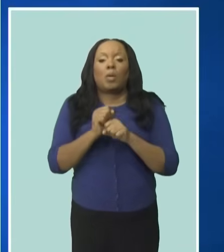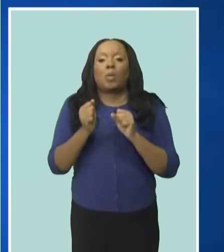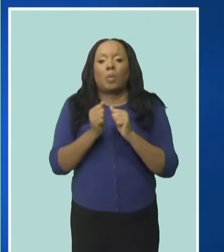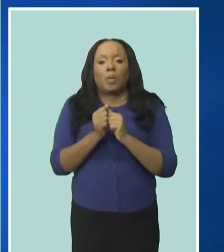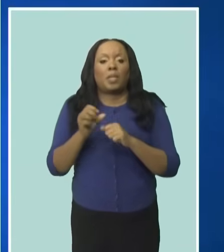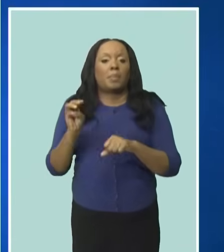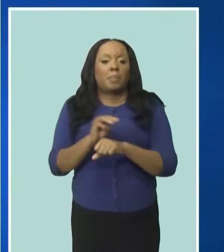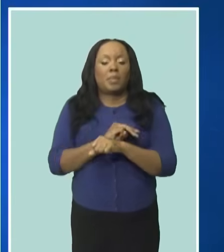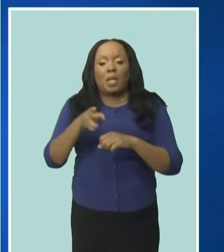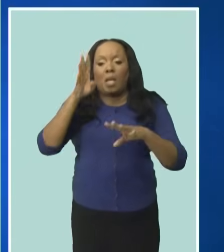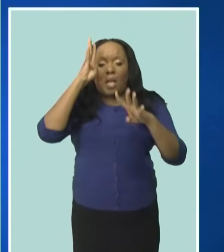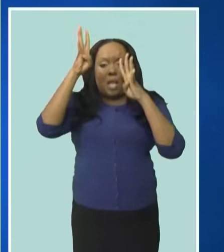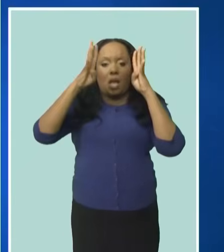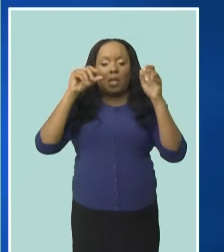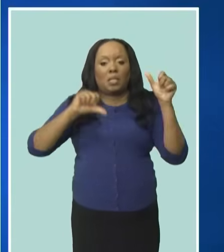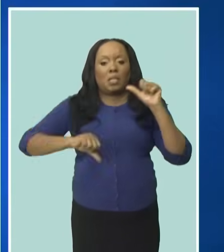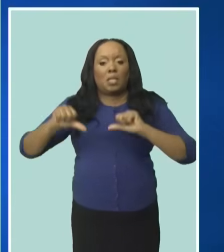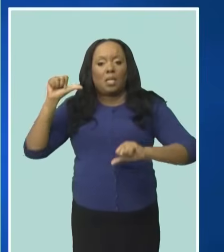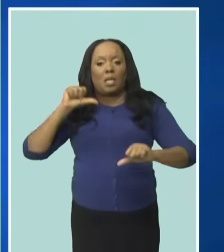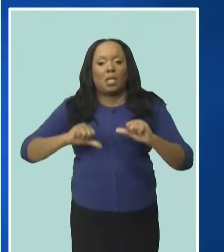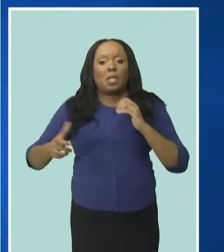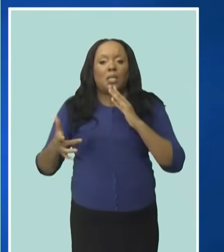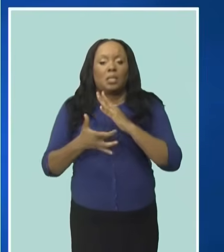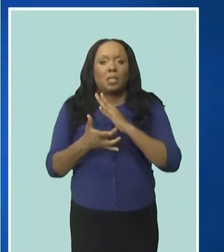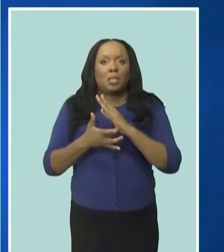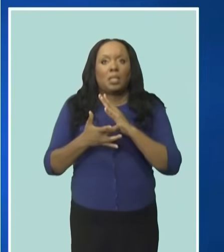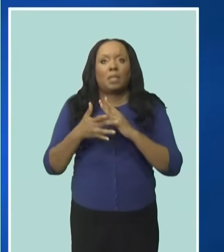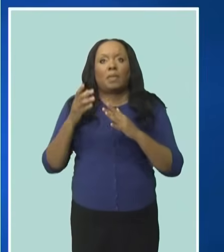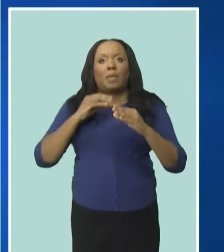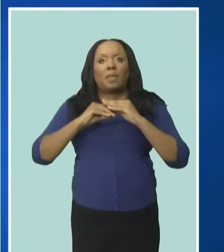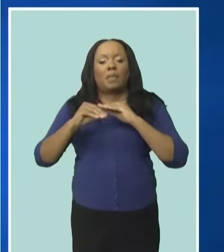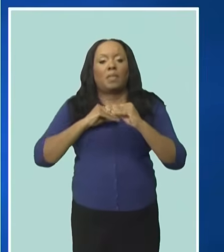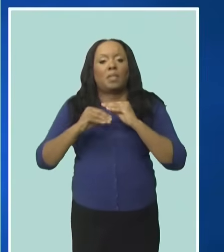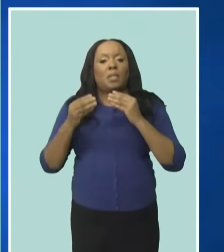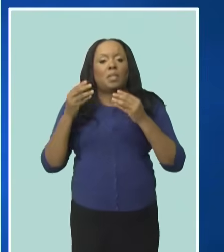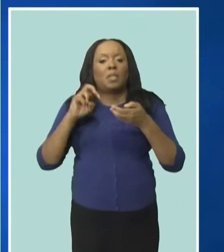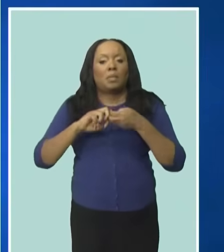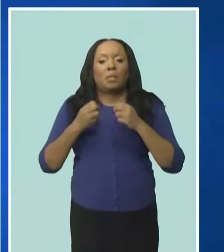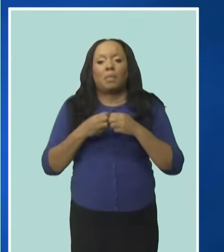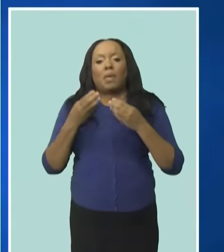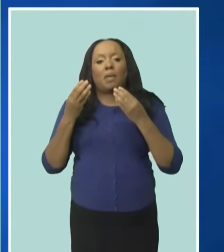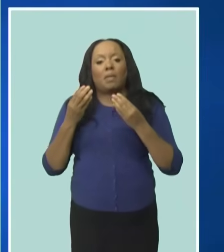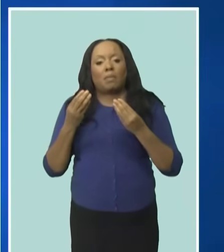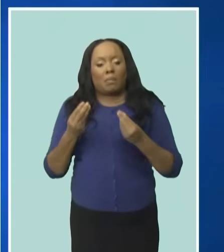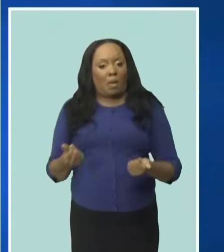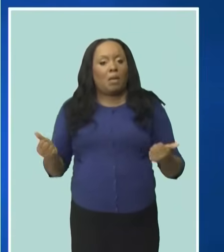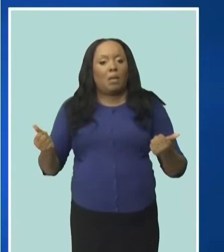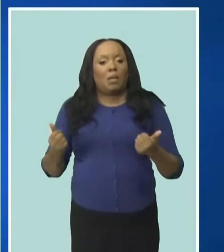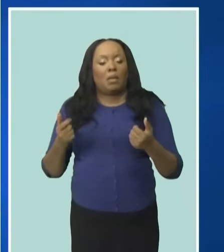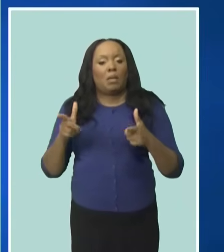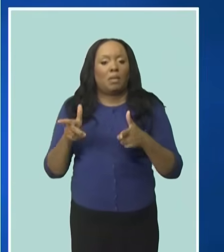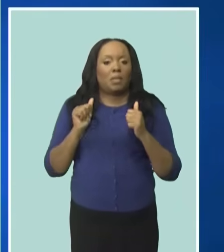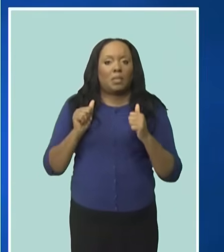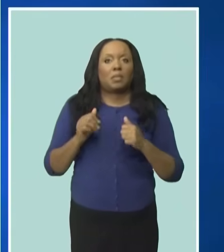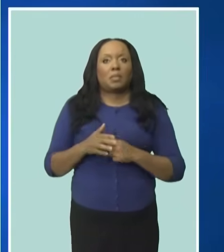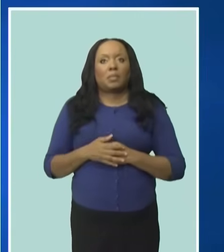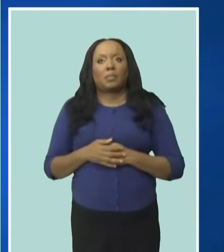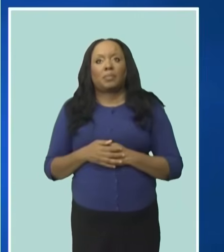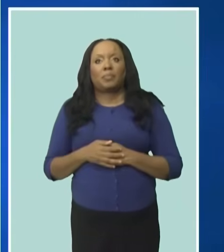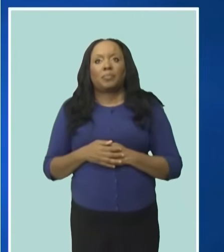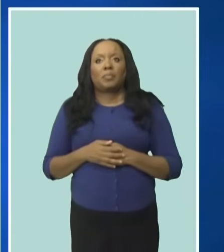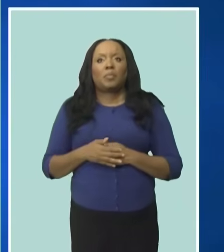Industry, Innovation, Science and Technology to fix the problem as quickly as possible. We understand the inconvenience to